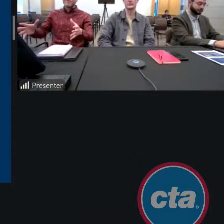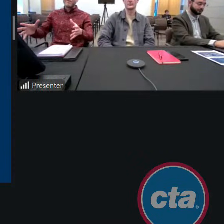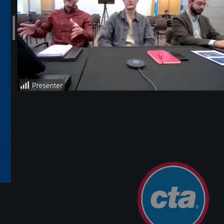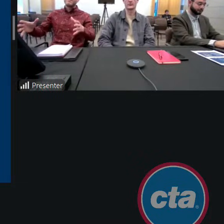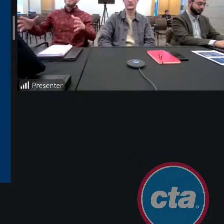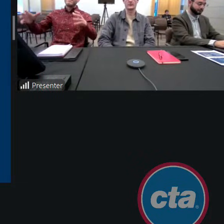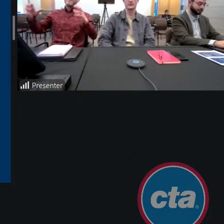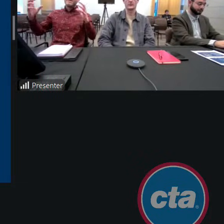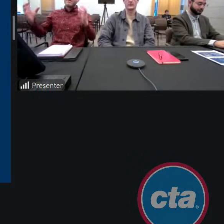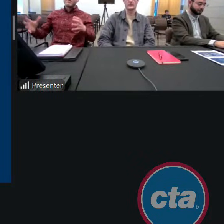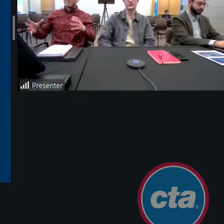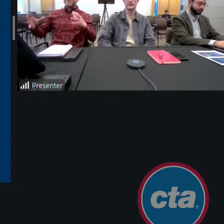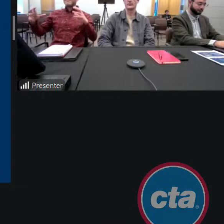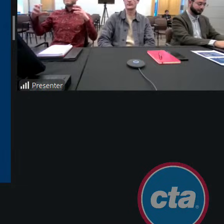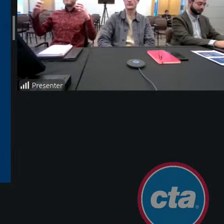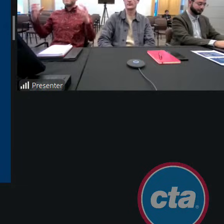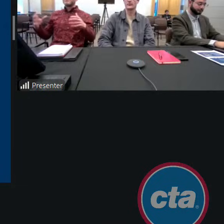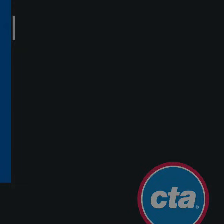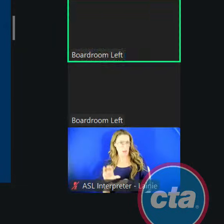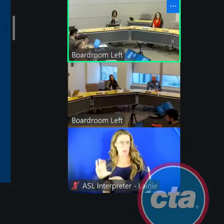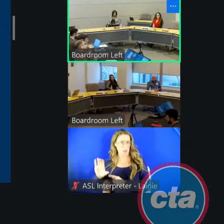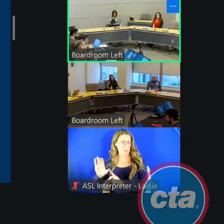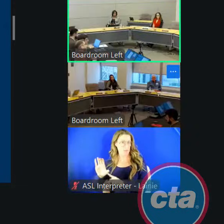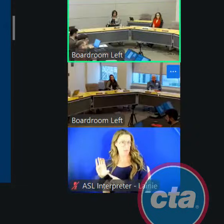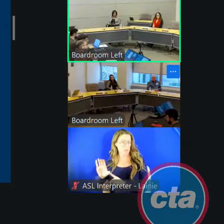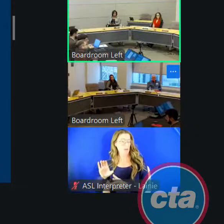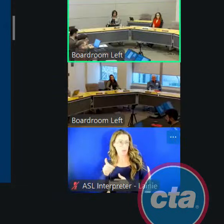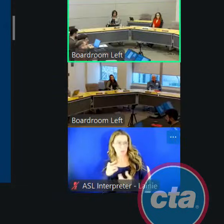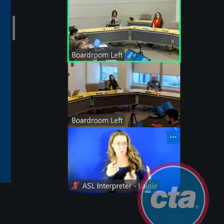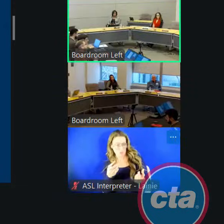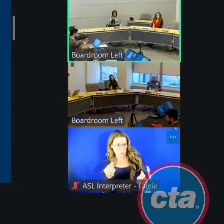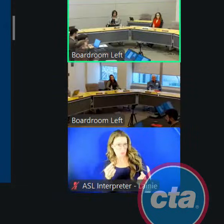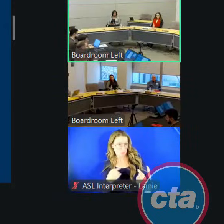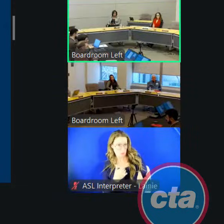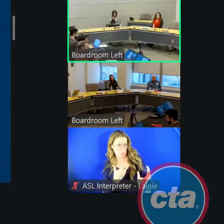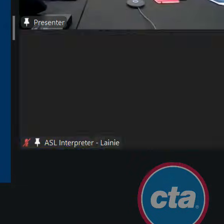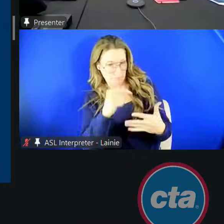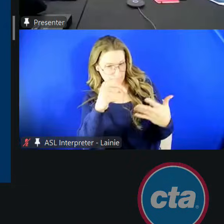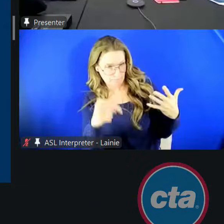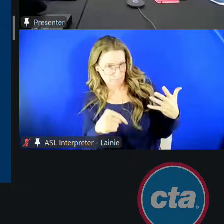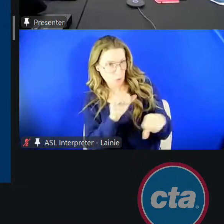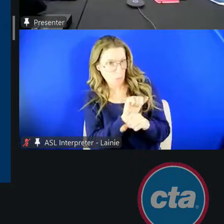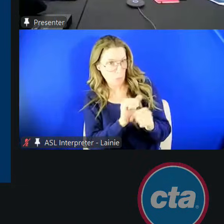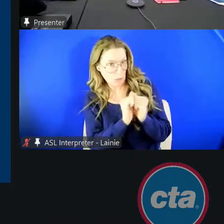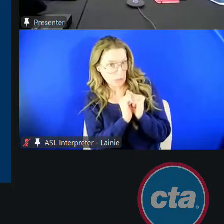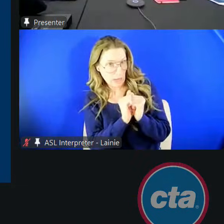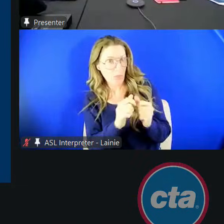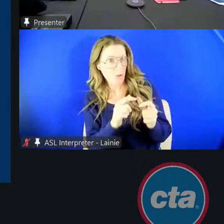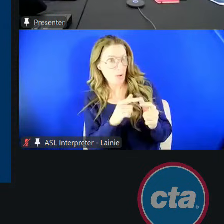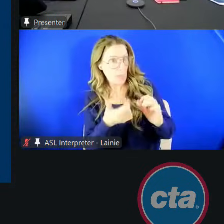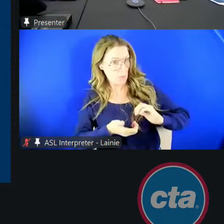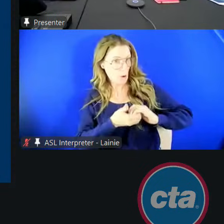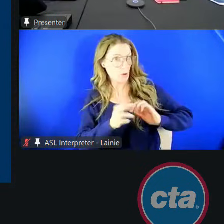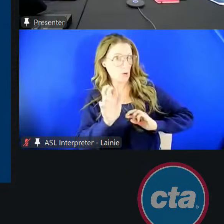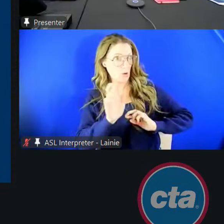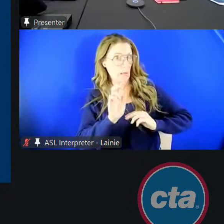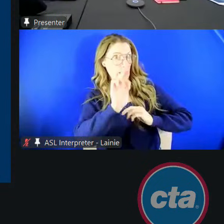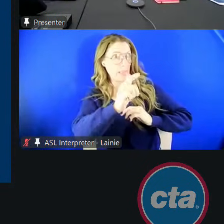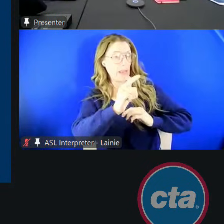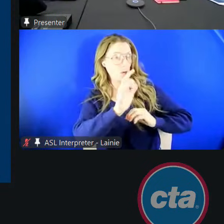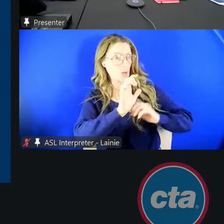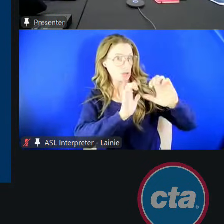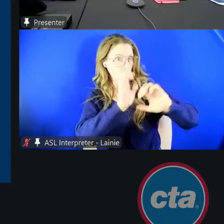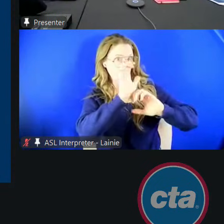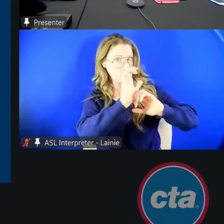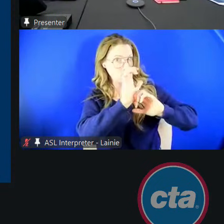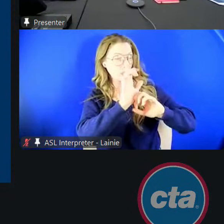X number of dollars. Here's what we want to do. Let's work together and then, be our partner when it's time to construct it. They'll manage the construction, but it's